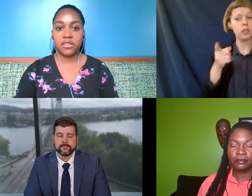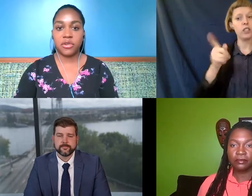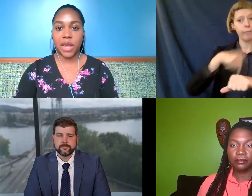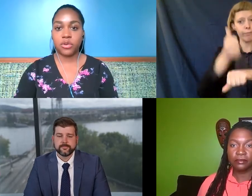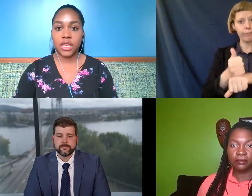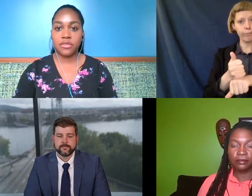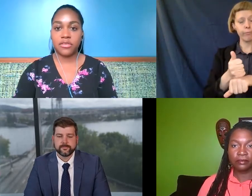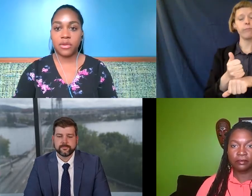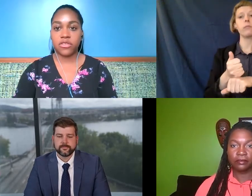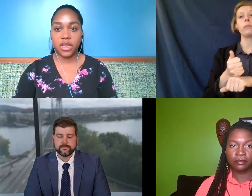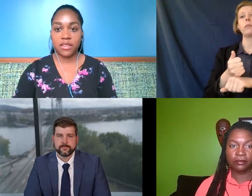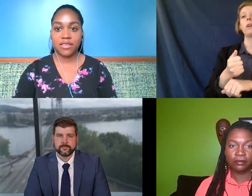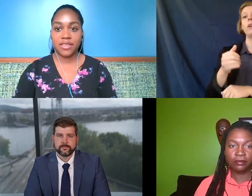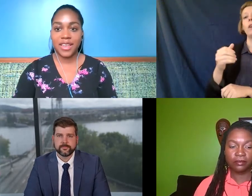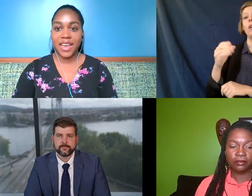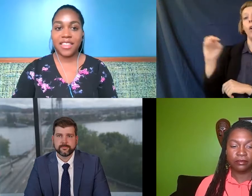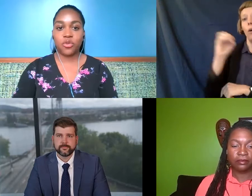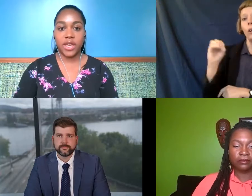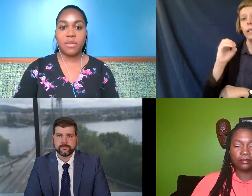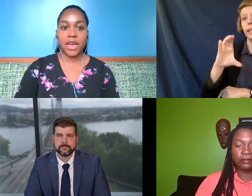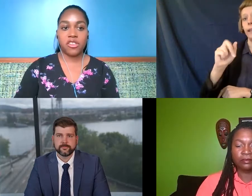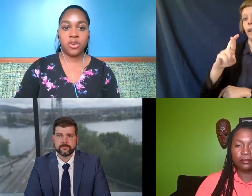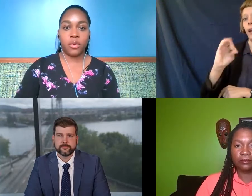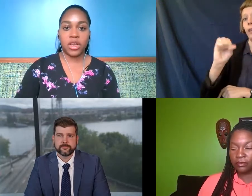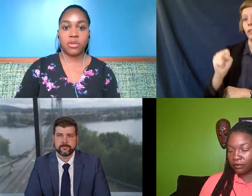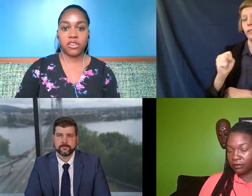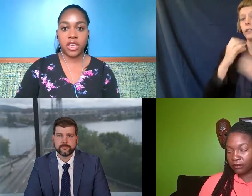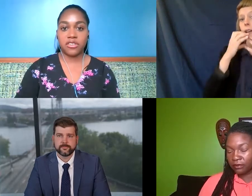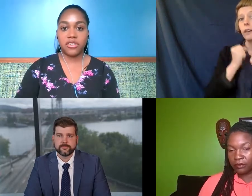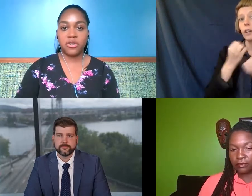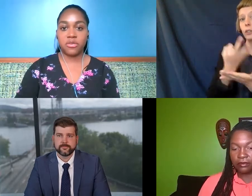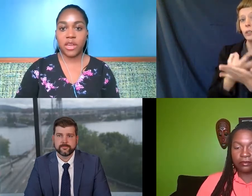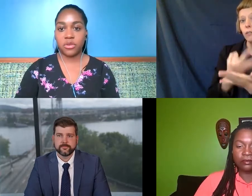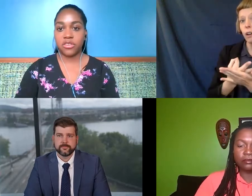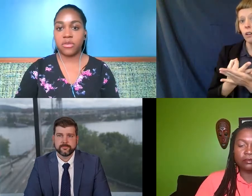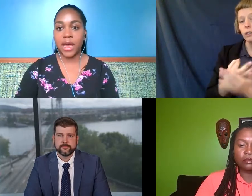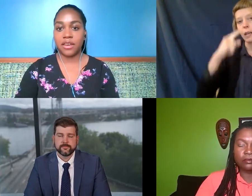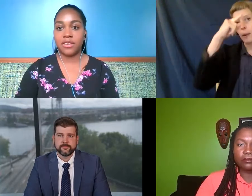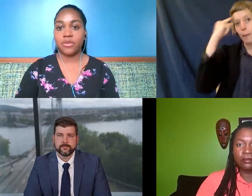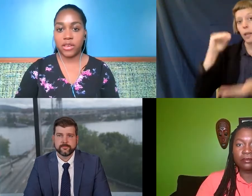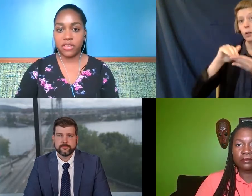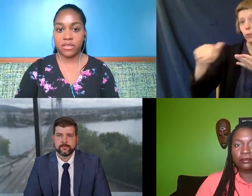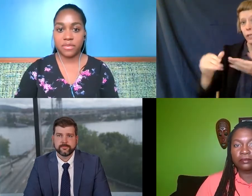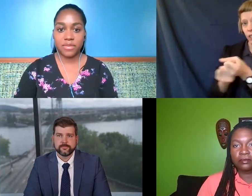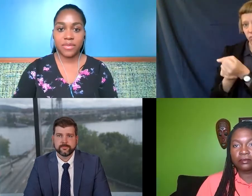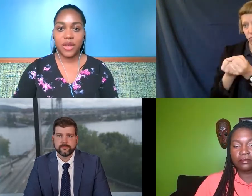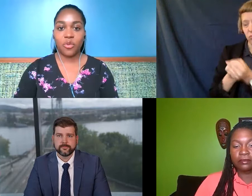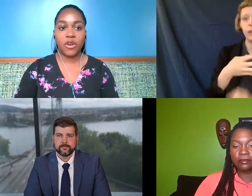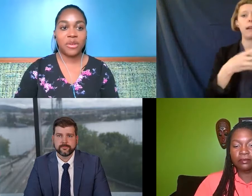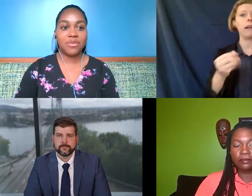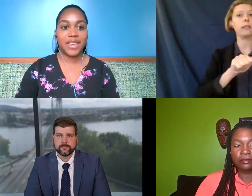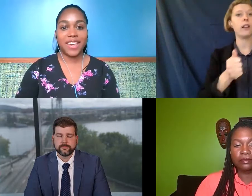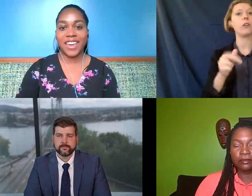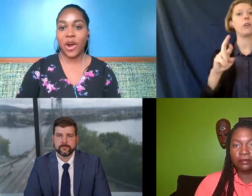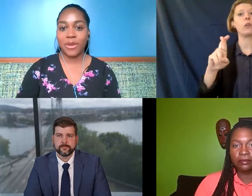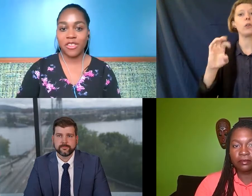Fund for Black Relief and Resilience and the Reimagine Oregon Project to Dismantle Systematic Racism.